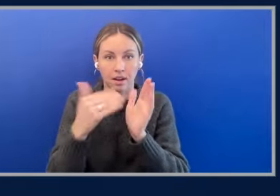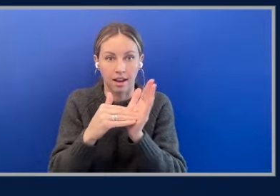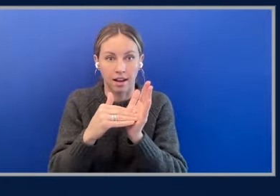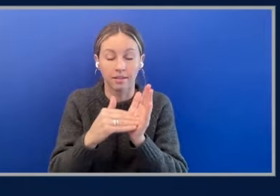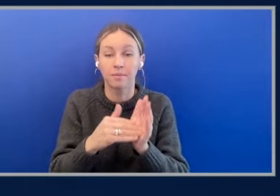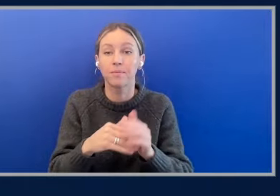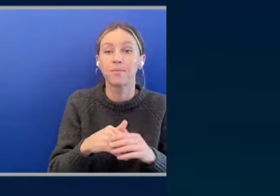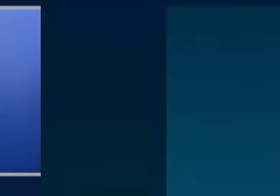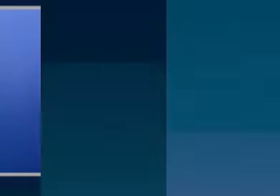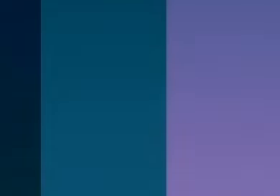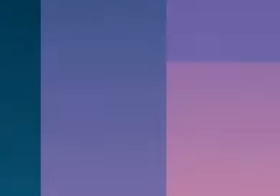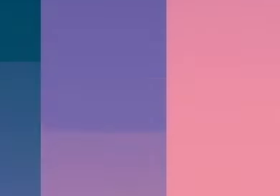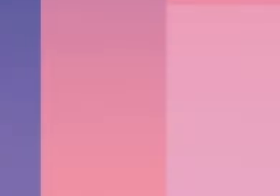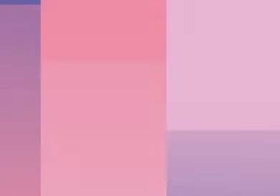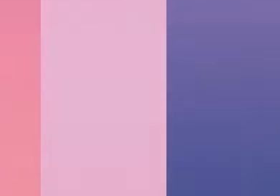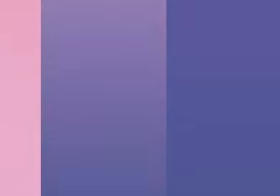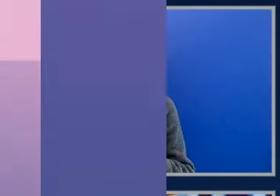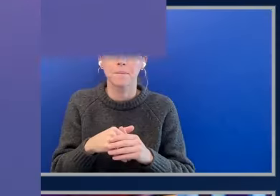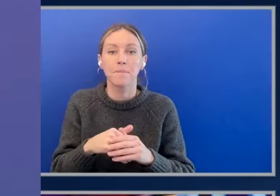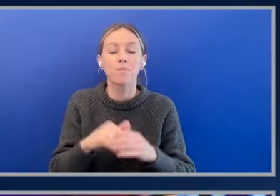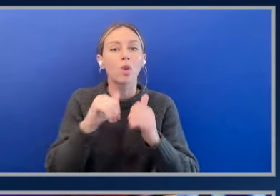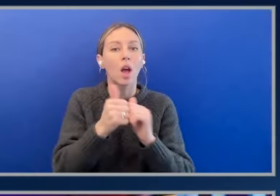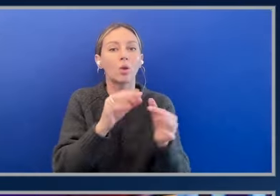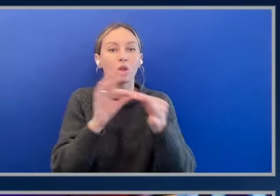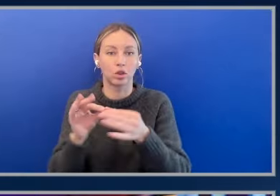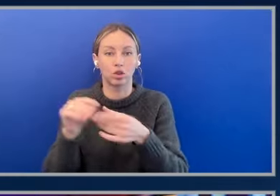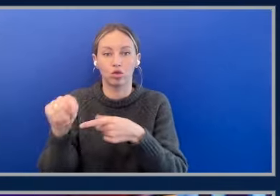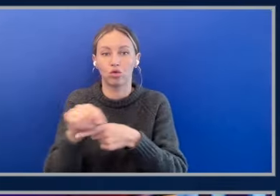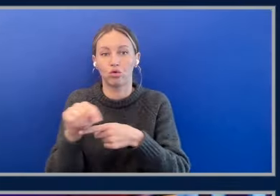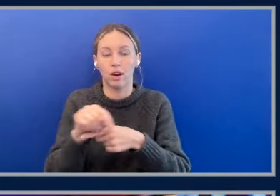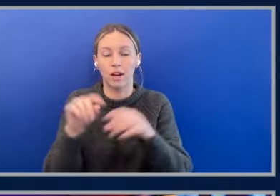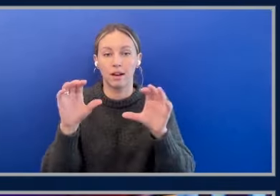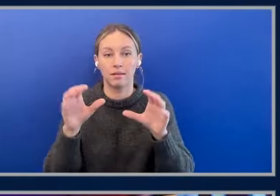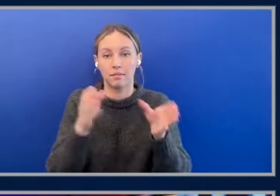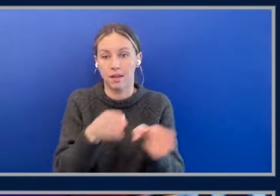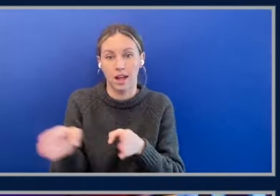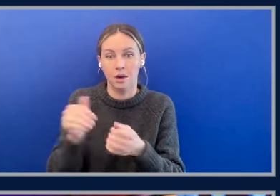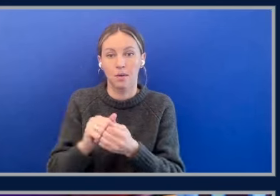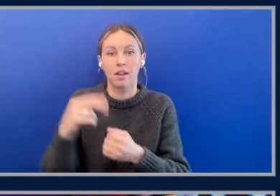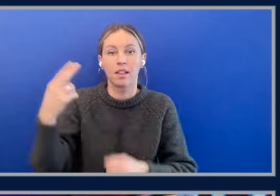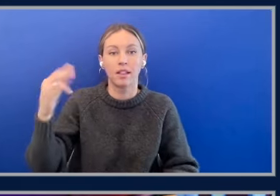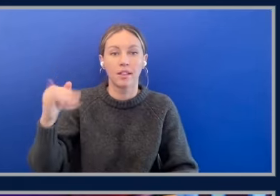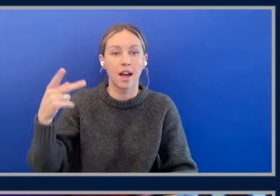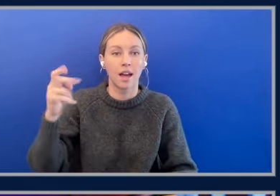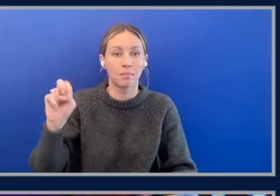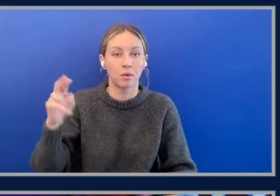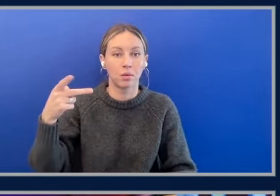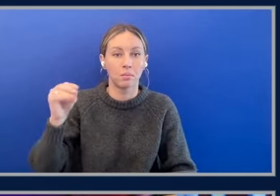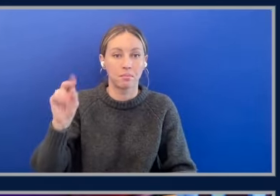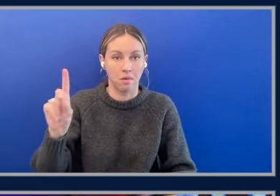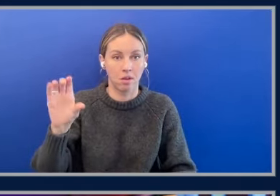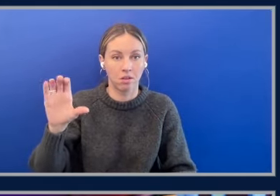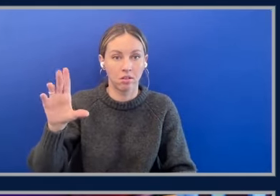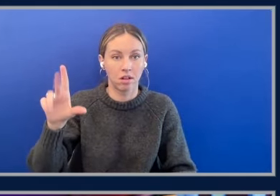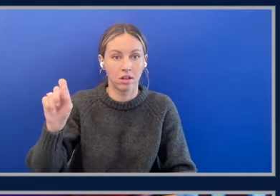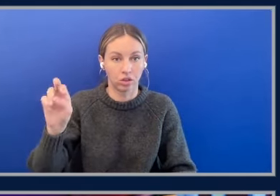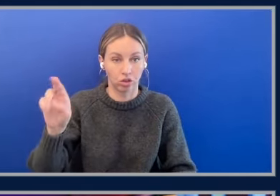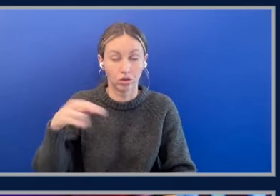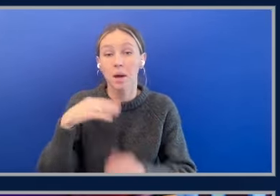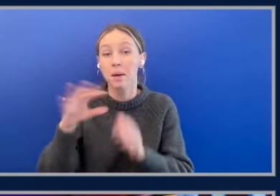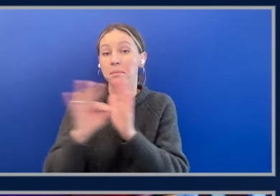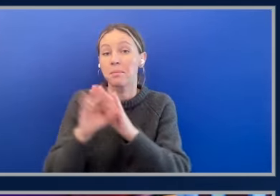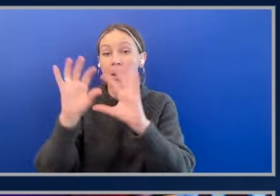How do you associate the training plan to the HyperPod cluster? So let's say I create a cluster. I'm choosing Slurm as